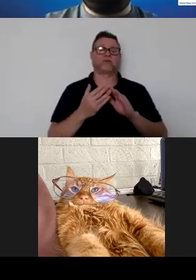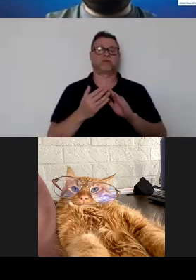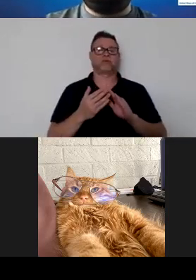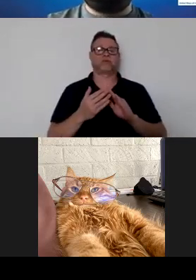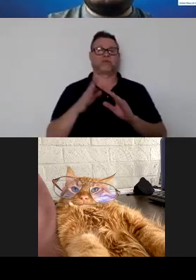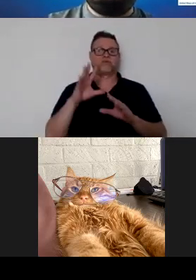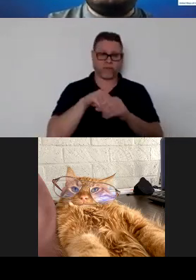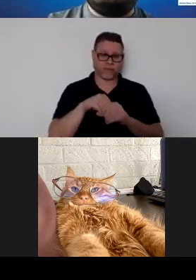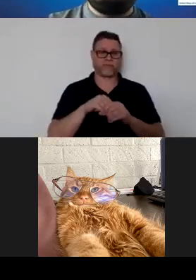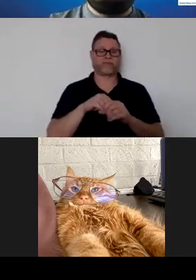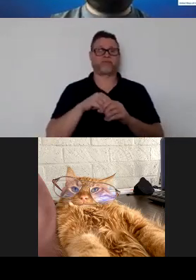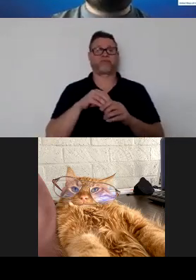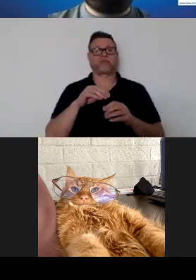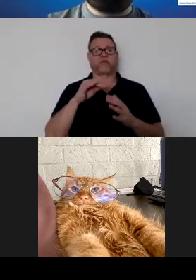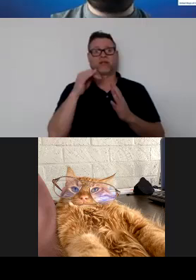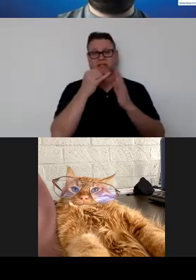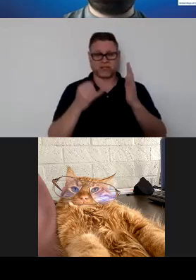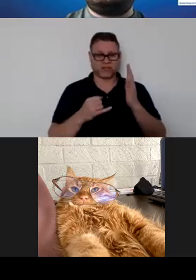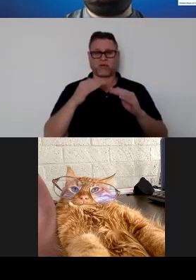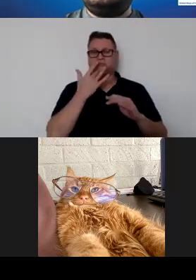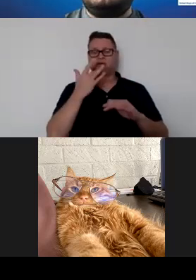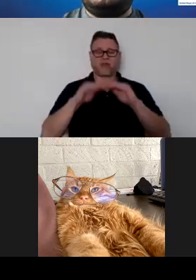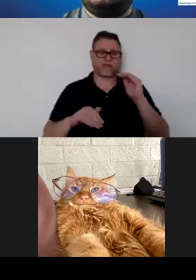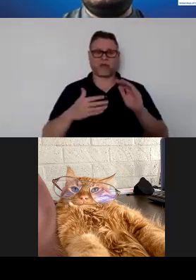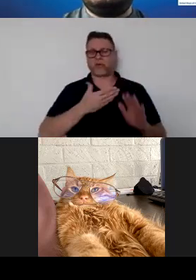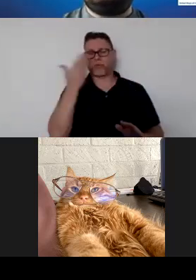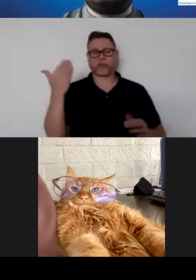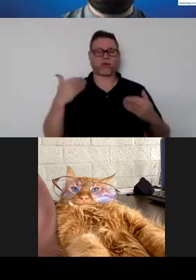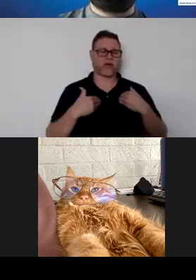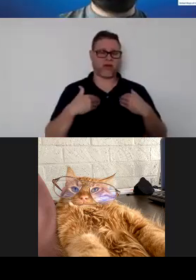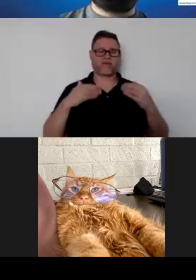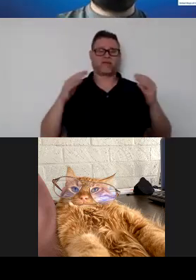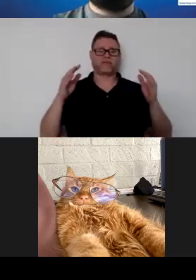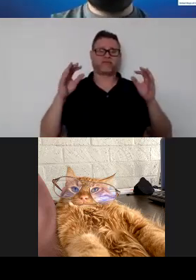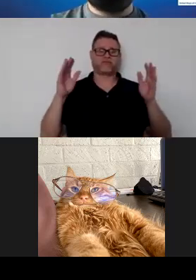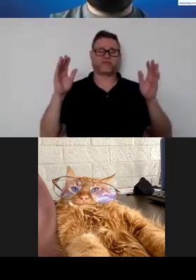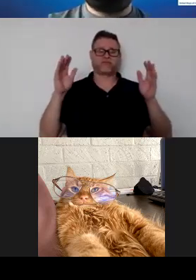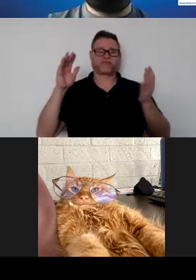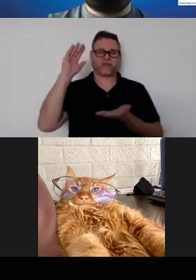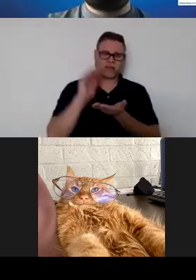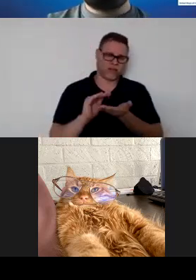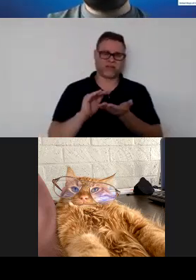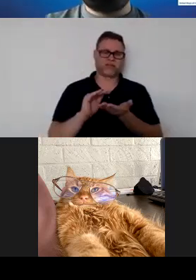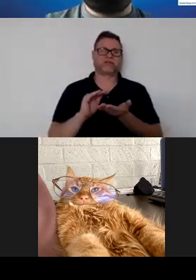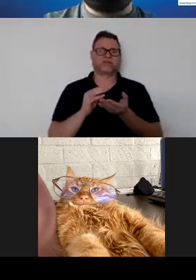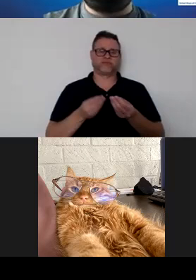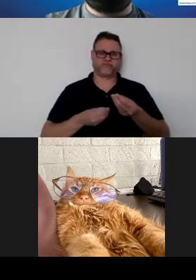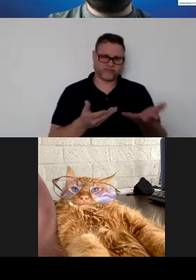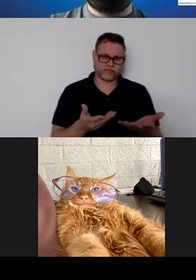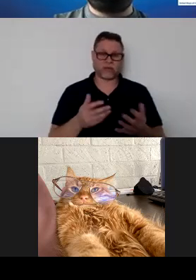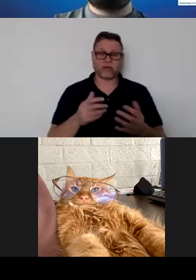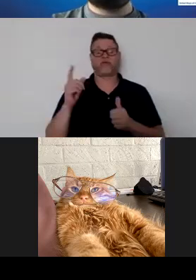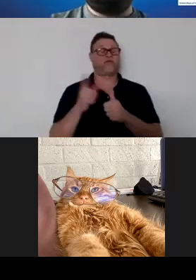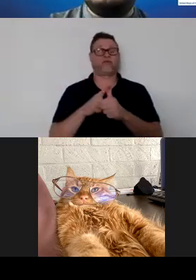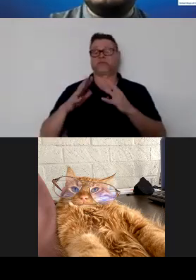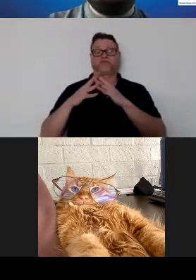of solutions rather than on deficits and remedial treatments. So of course, critical to the implementation first is going to